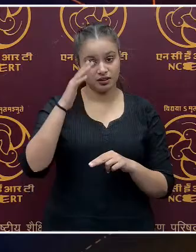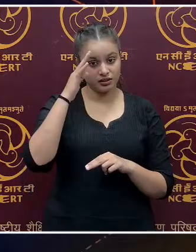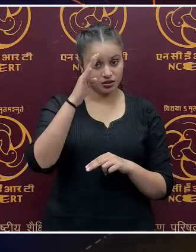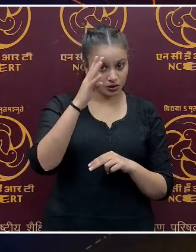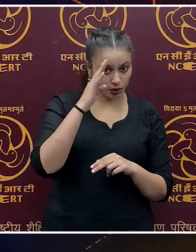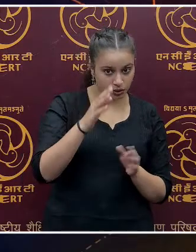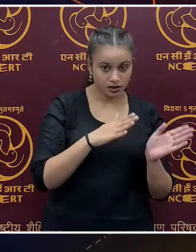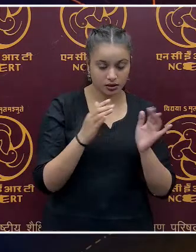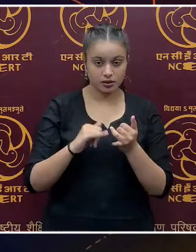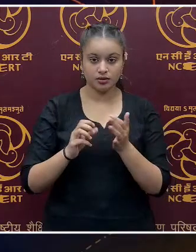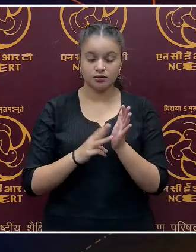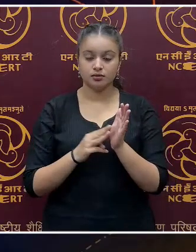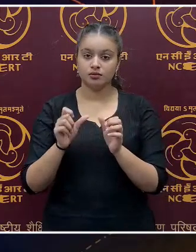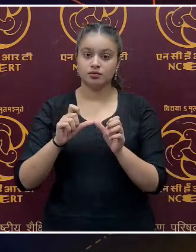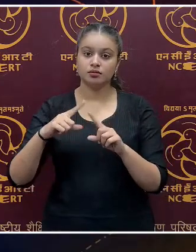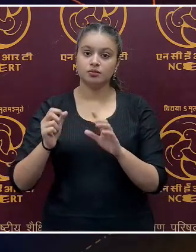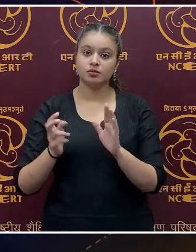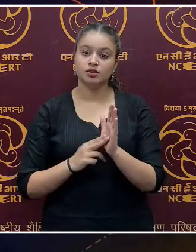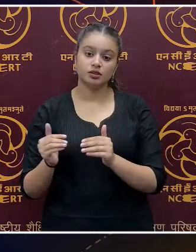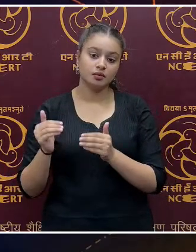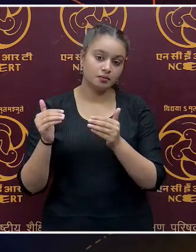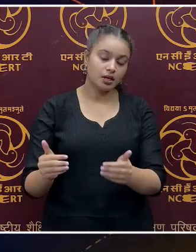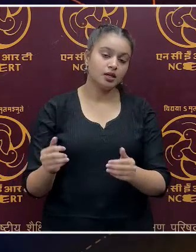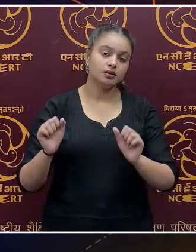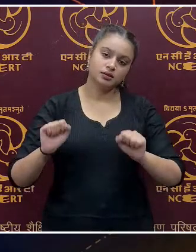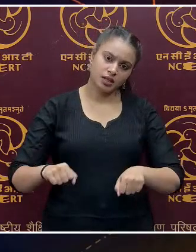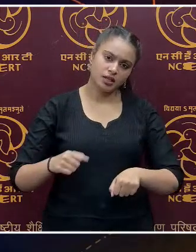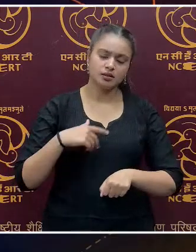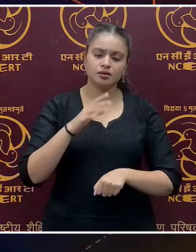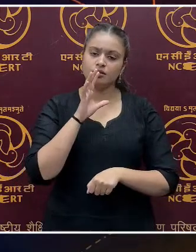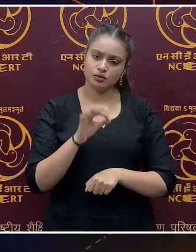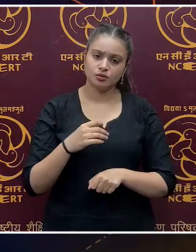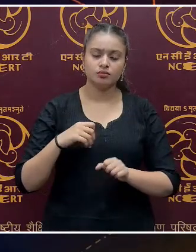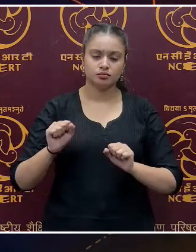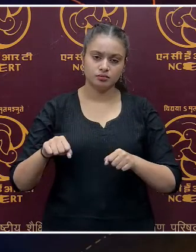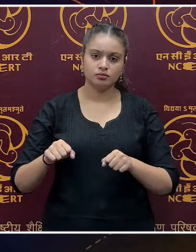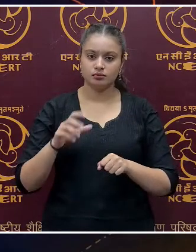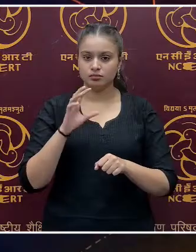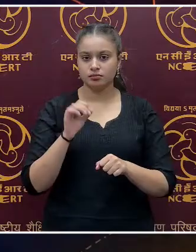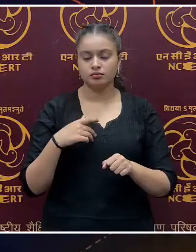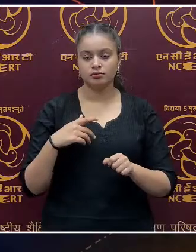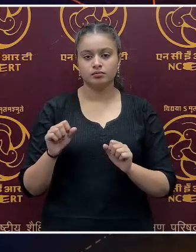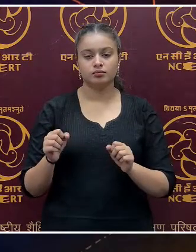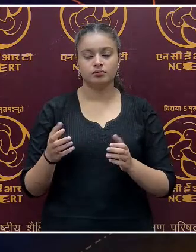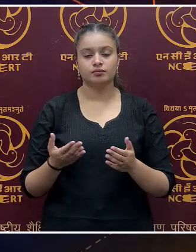the simulation, I think they are able to do the assessment on their own. Definitely. Okay.